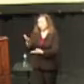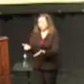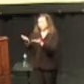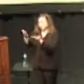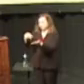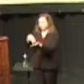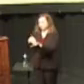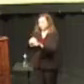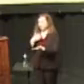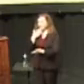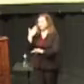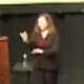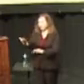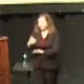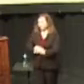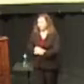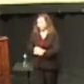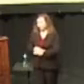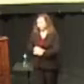Steve, thank you.